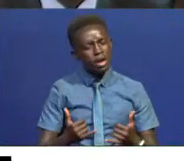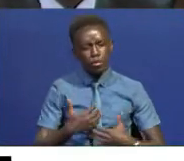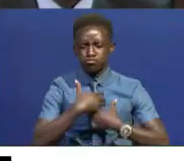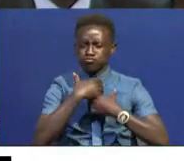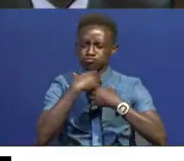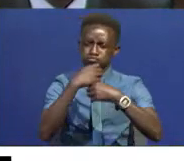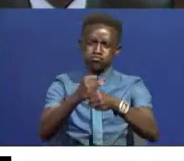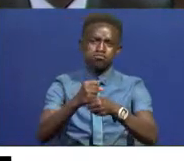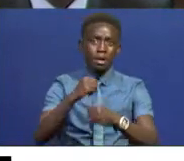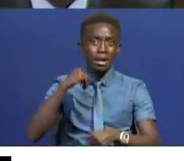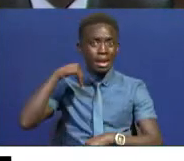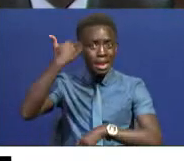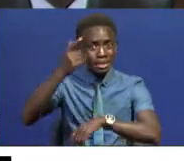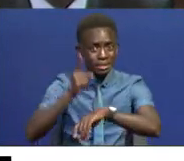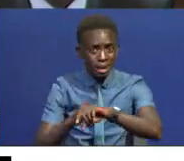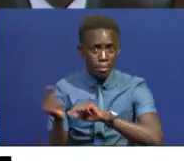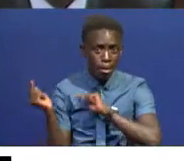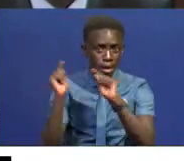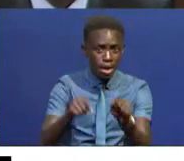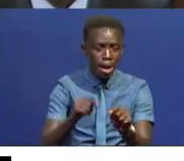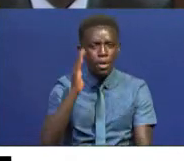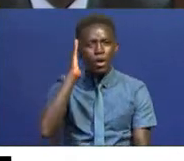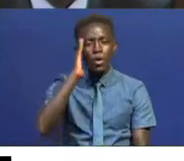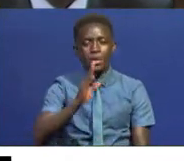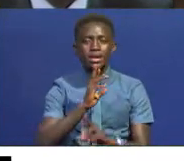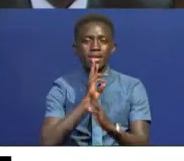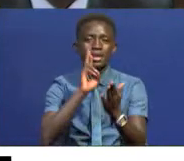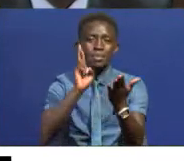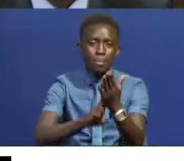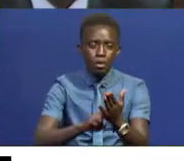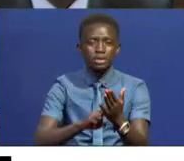here, we will be reporting progress.